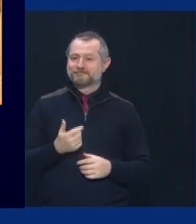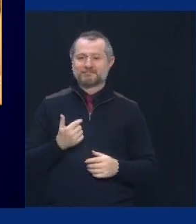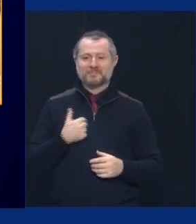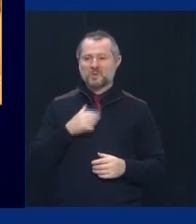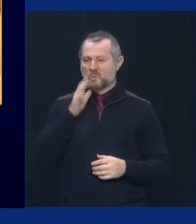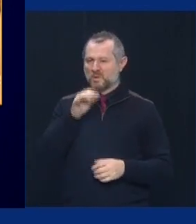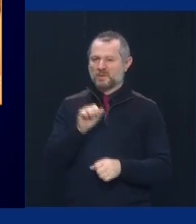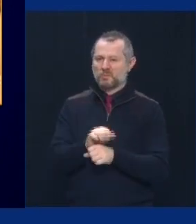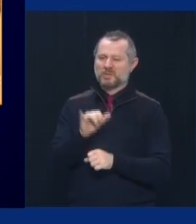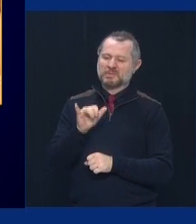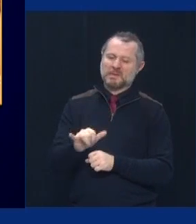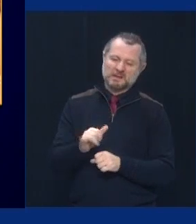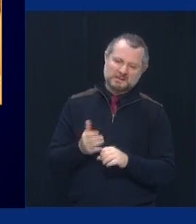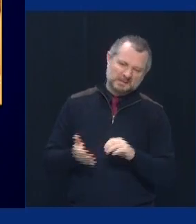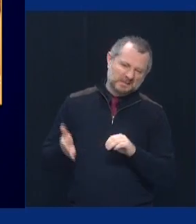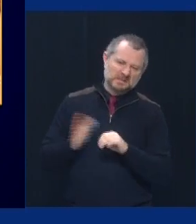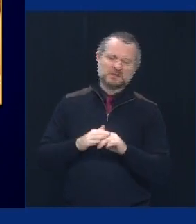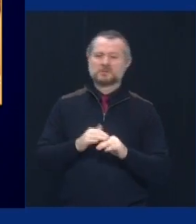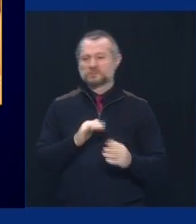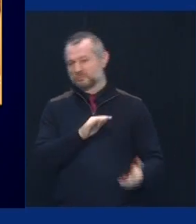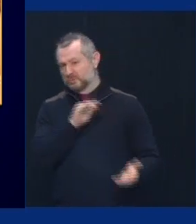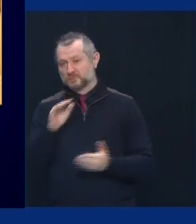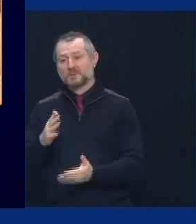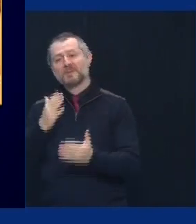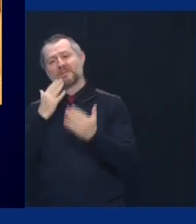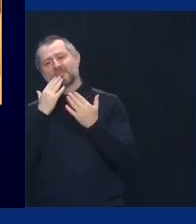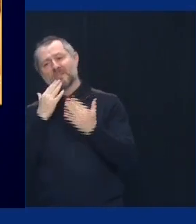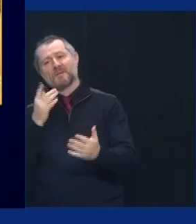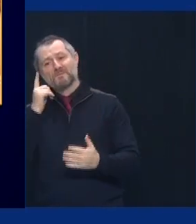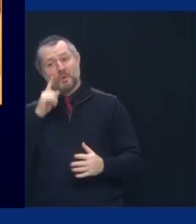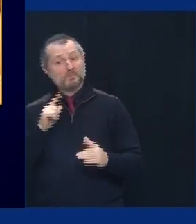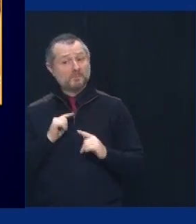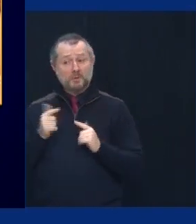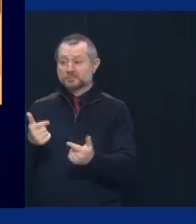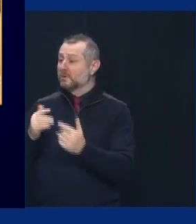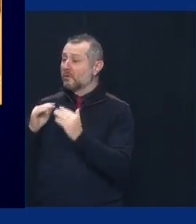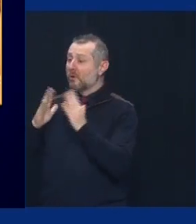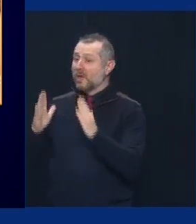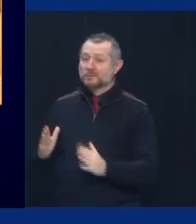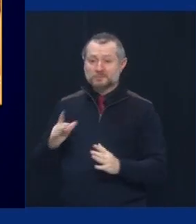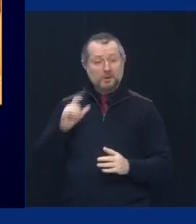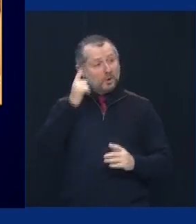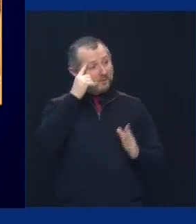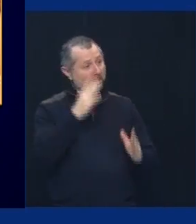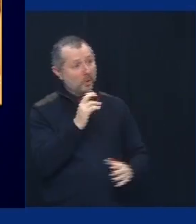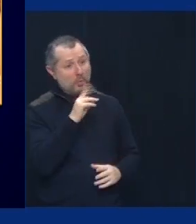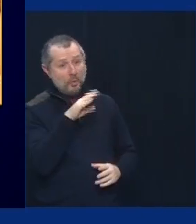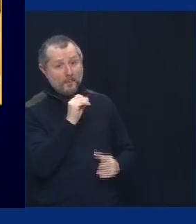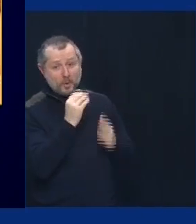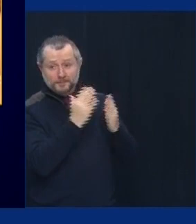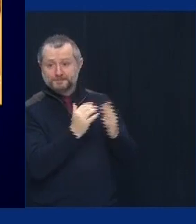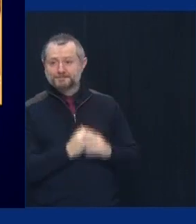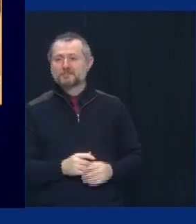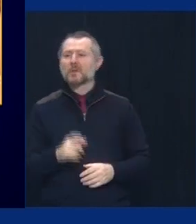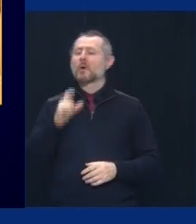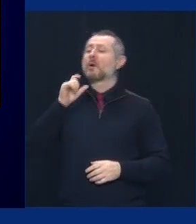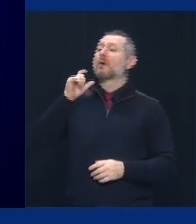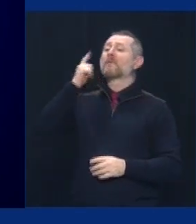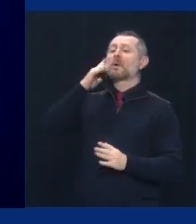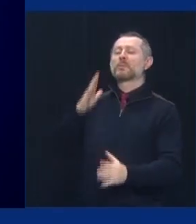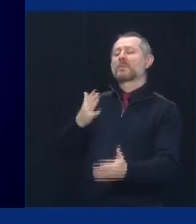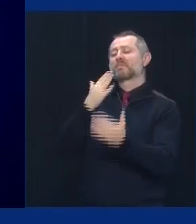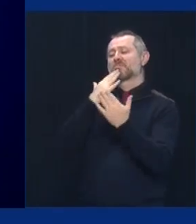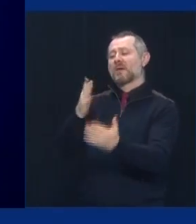issue together. So thank you to my colleagues, and thank you, Governor Cuomo. Thank you, Congressman. Thank you so much. Thank you for organizing